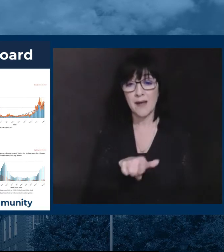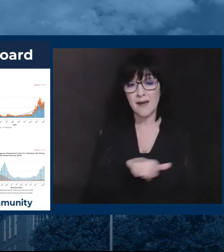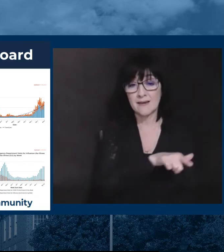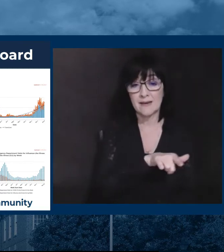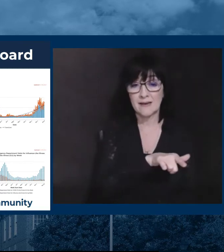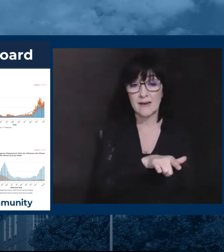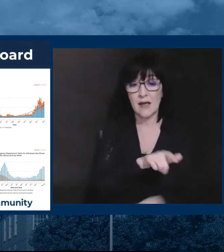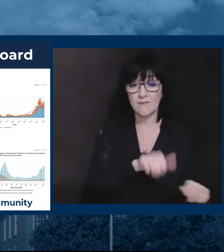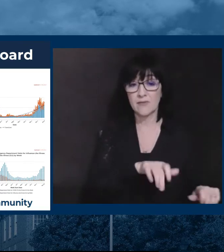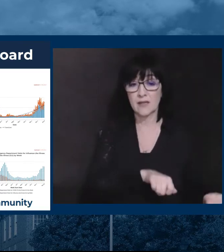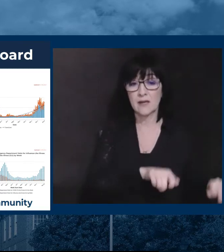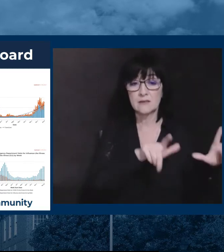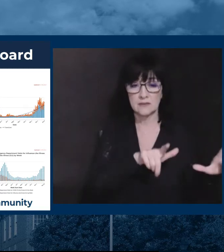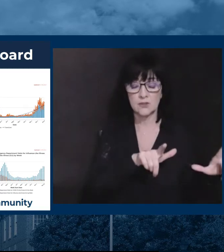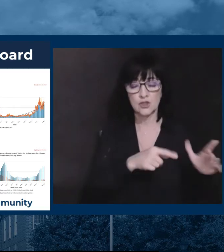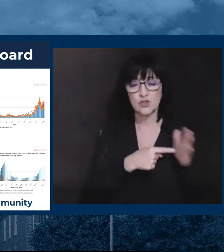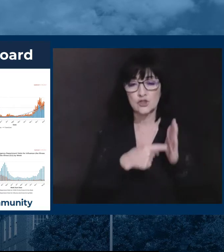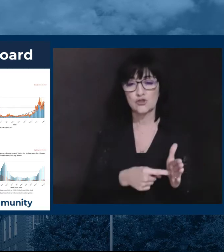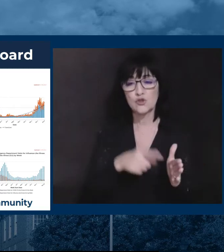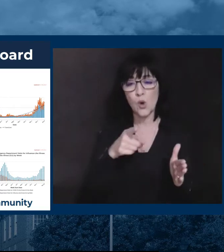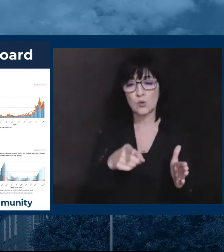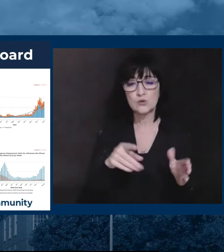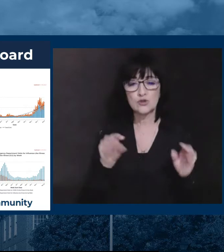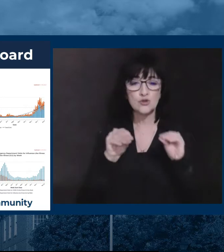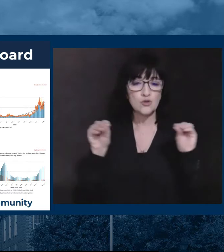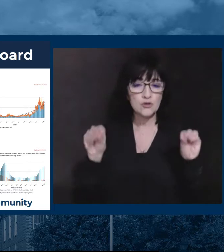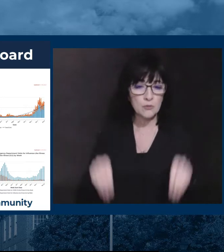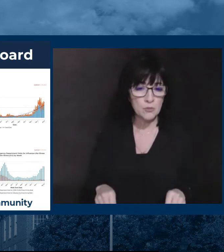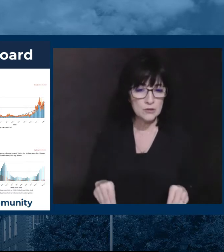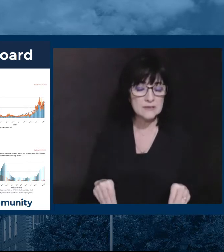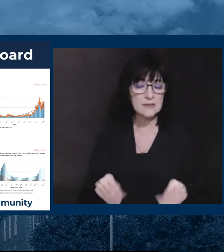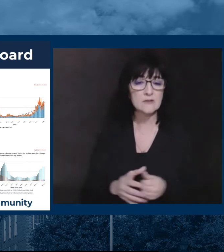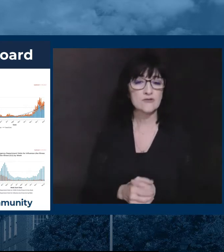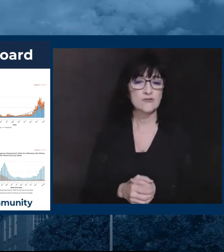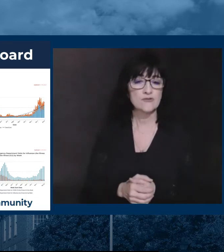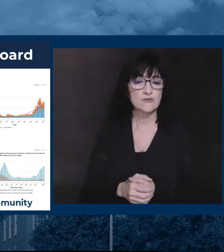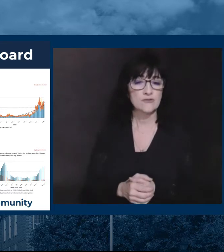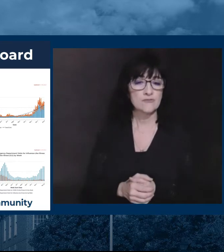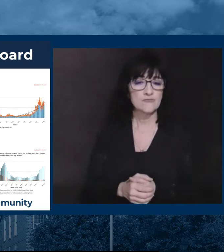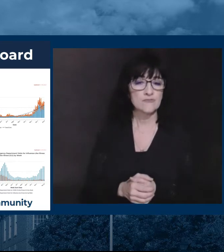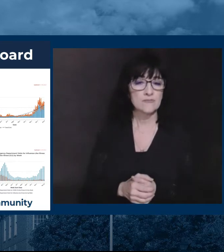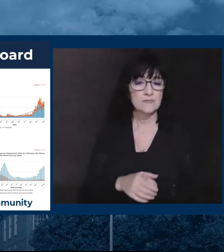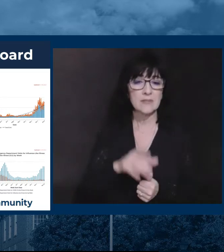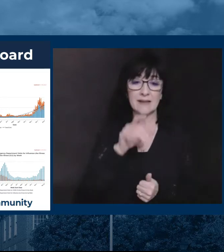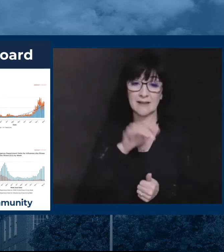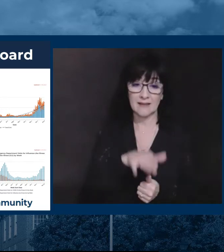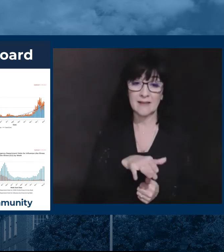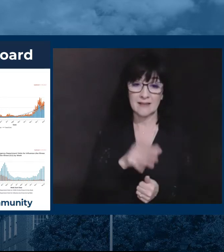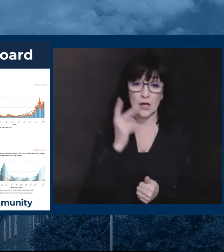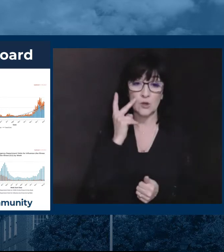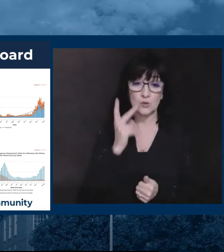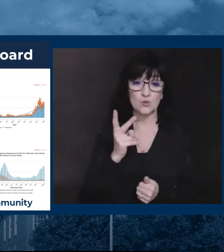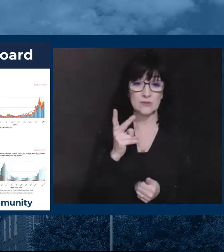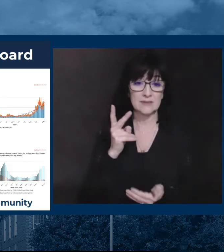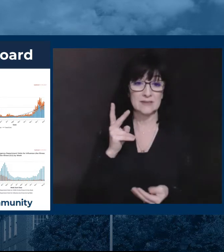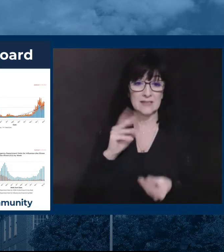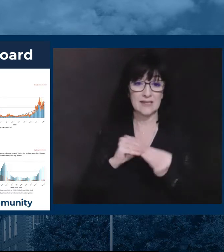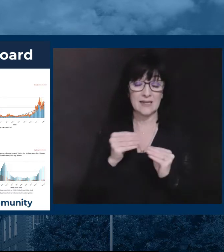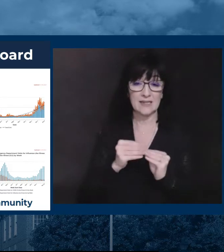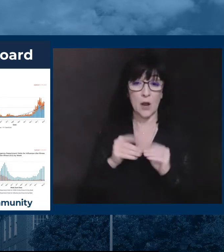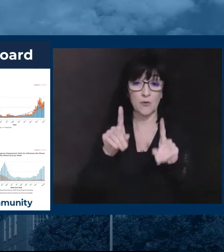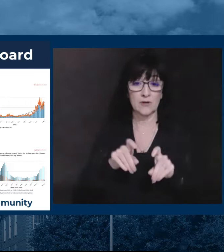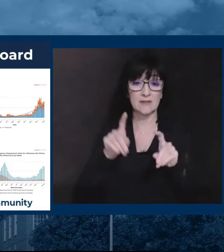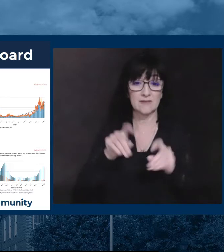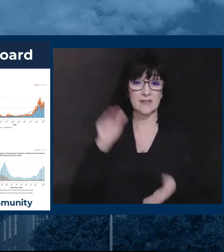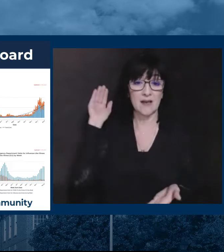those tests, and of course the graph is smaller for the number of tests because you've got so